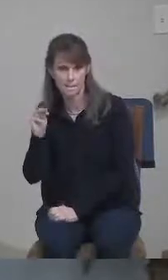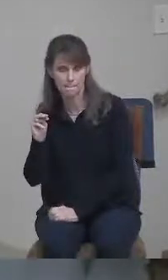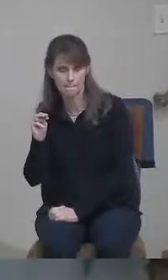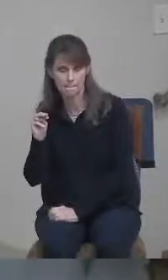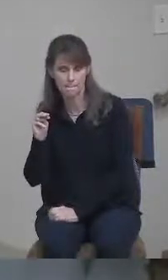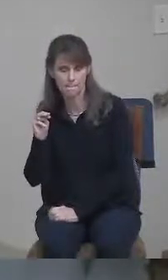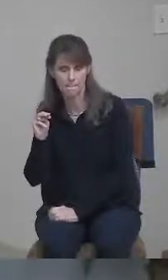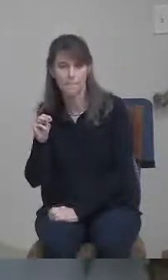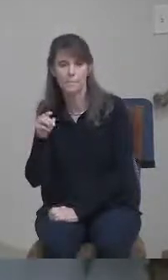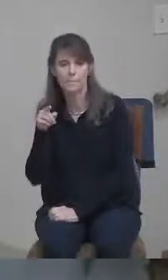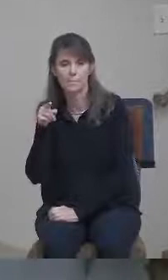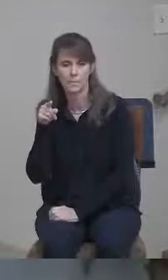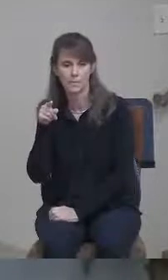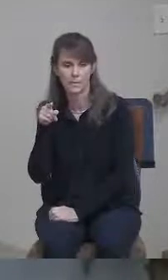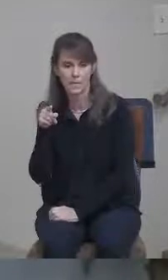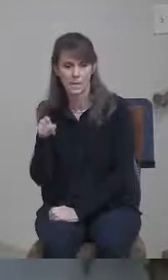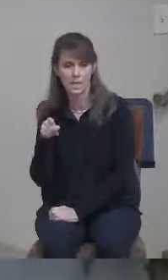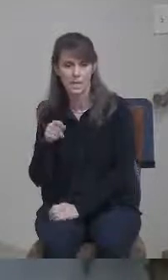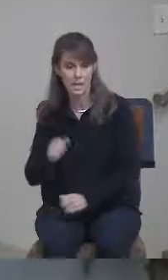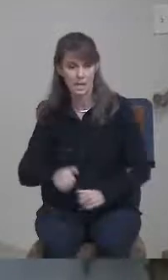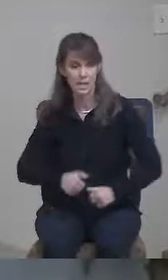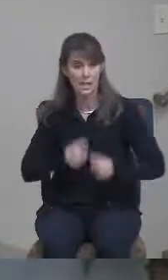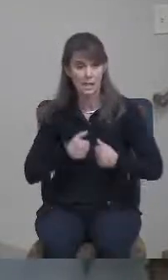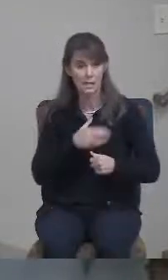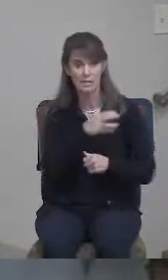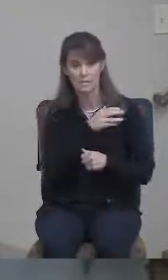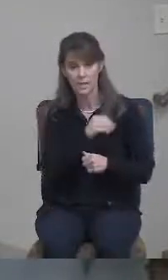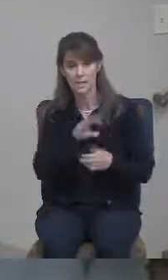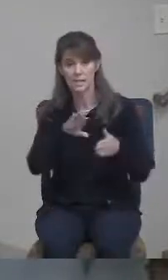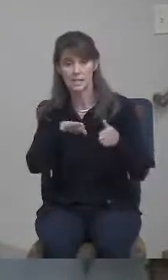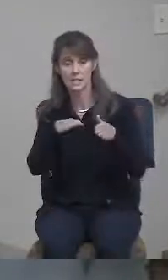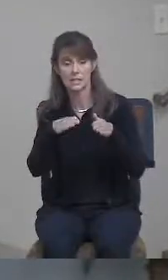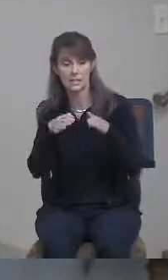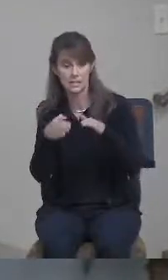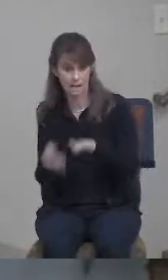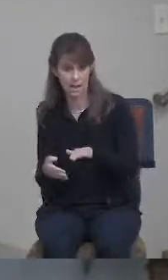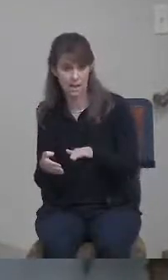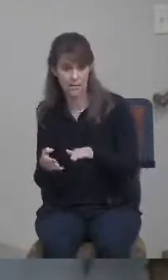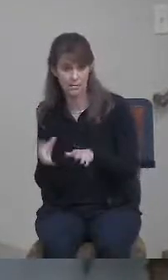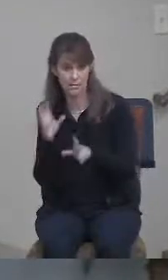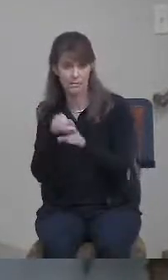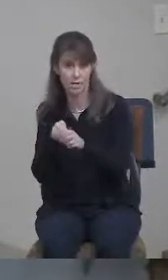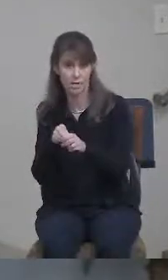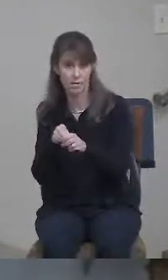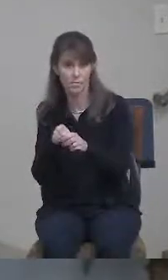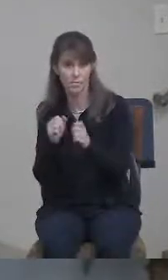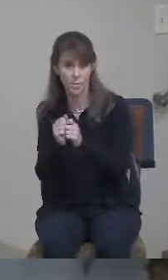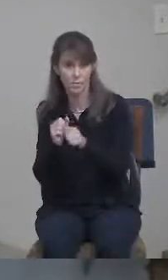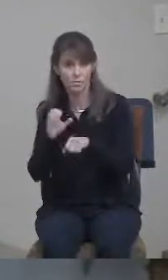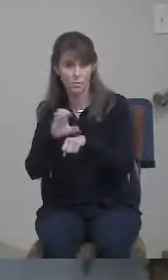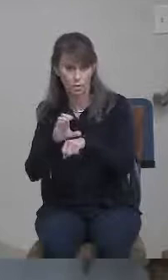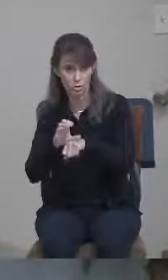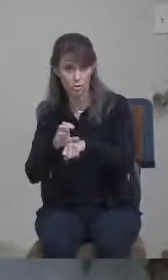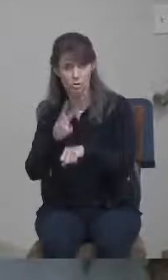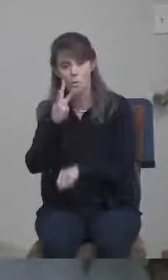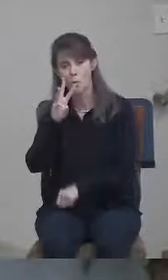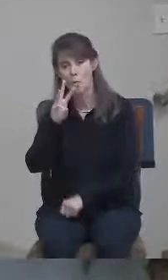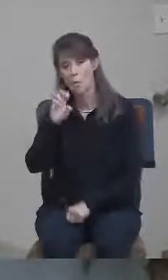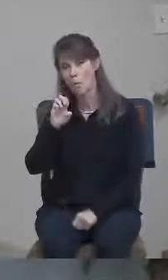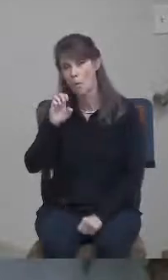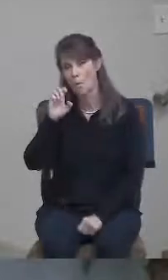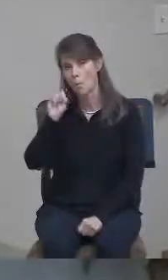Church and was buried in his Anglican robes. Westland Societies came to